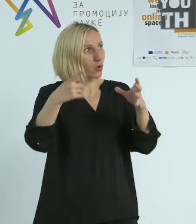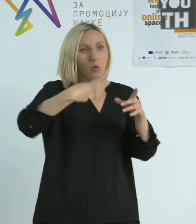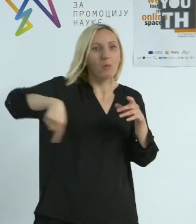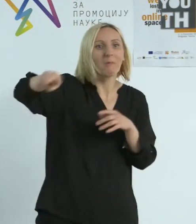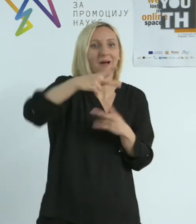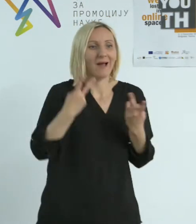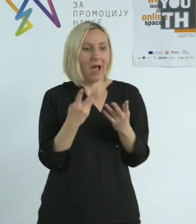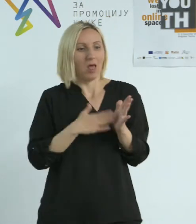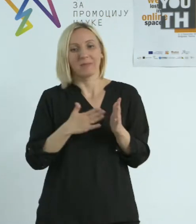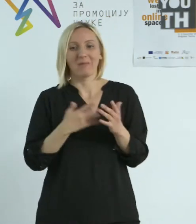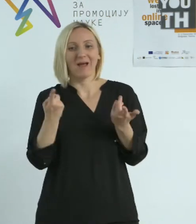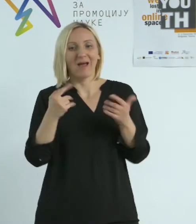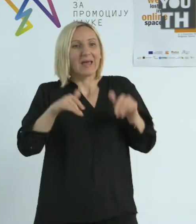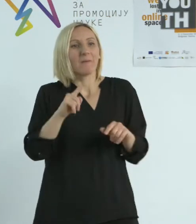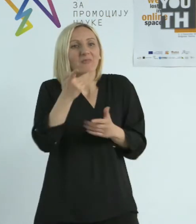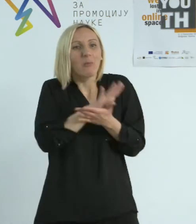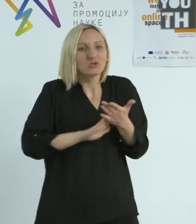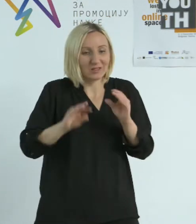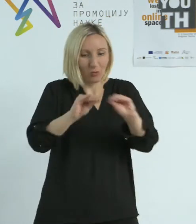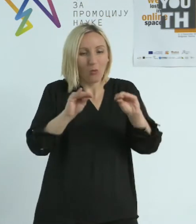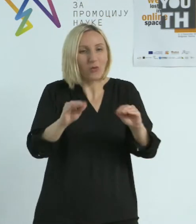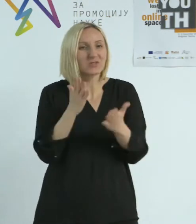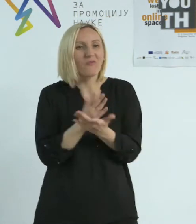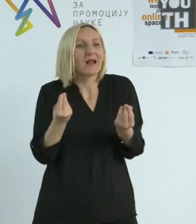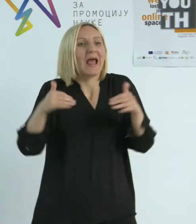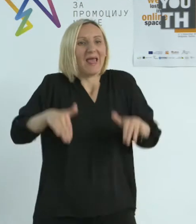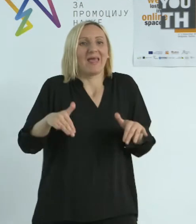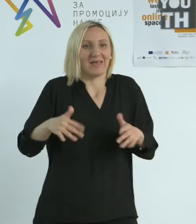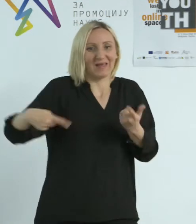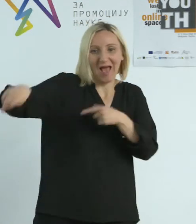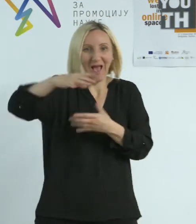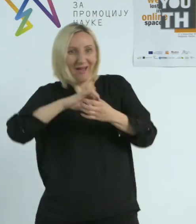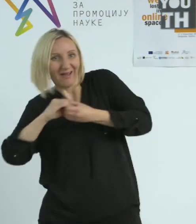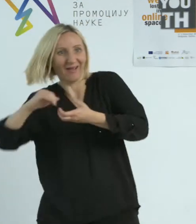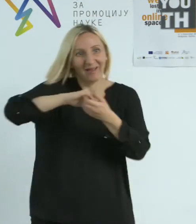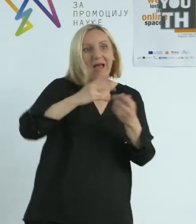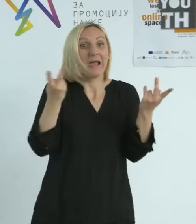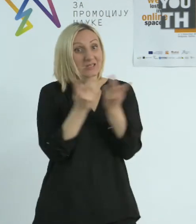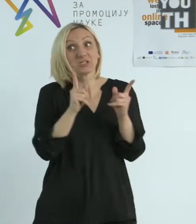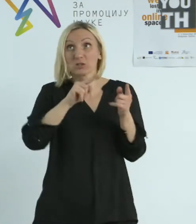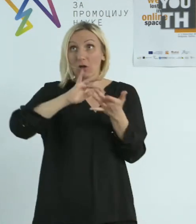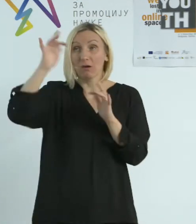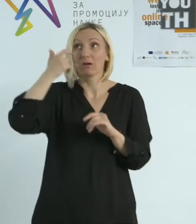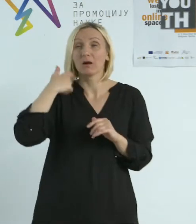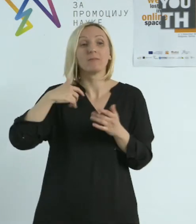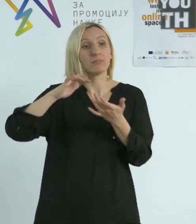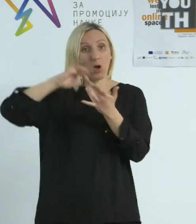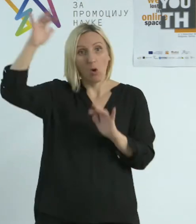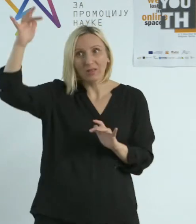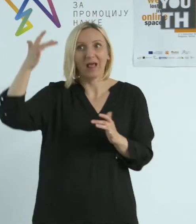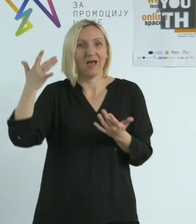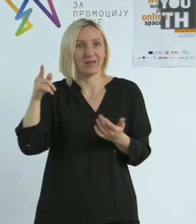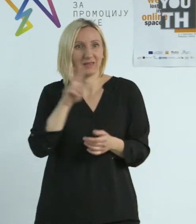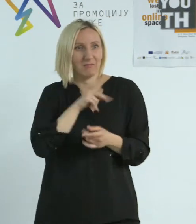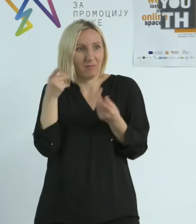people goofing around and laughing and bonding. So something that can be translated into the online space is maybe having one of these